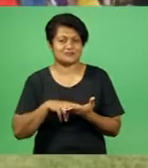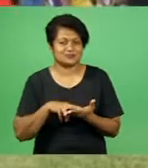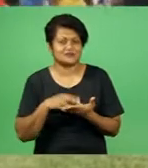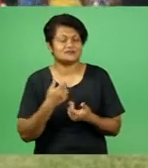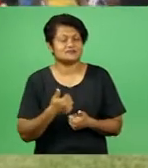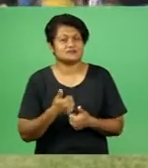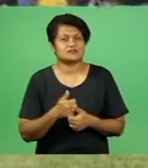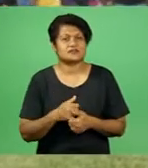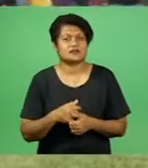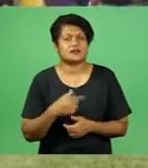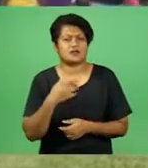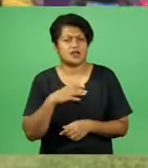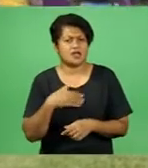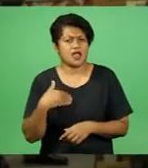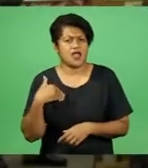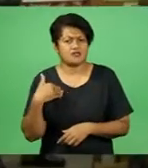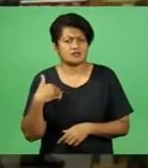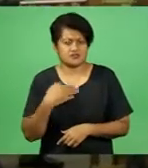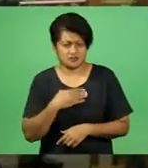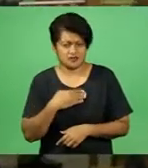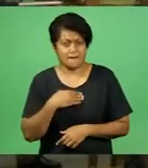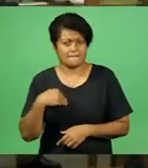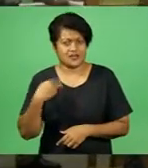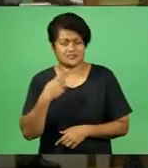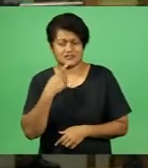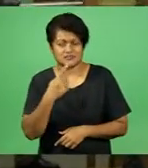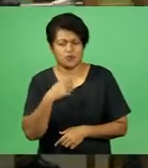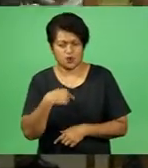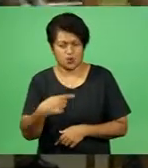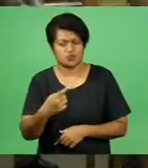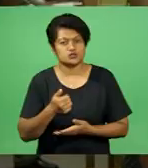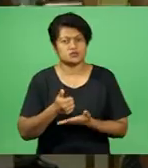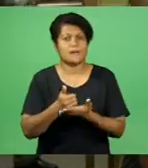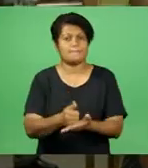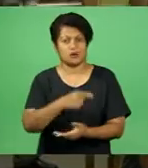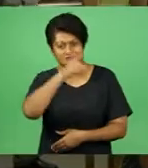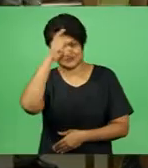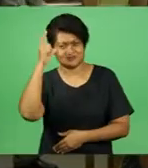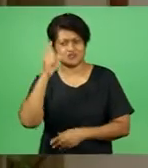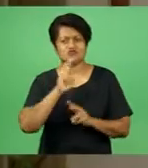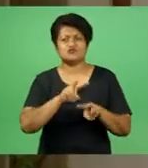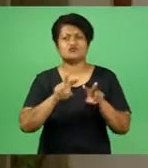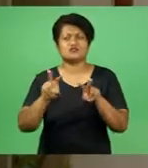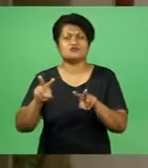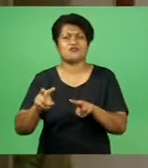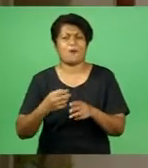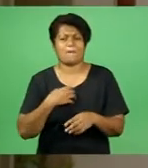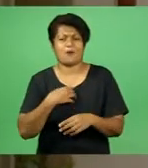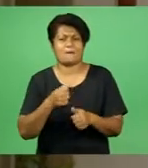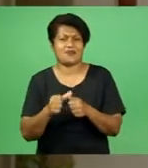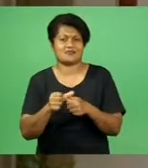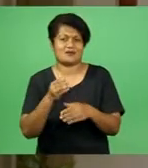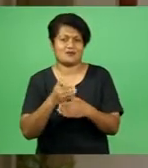Iferemi Wangenembeti says the ministry will continue to support nurses searching for greener pastures and will work with the